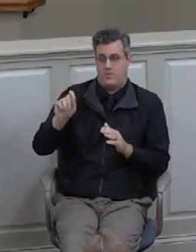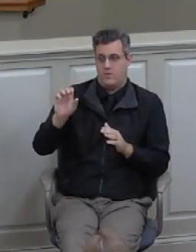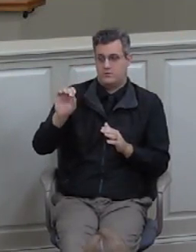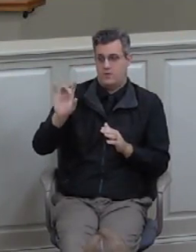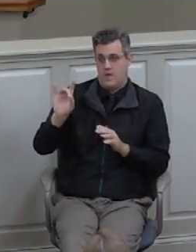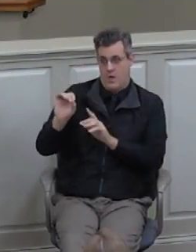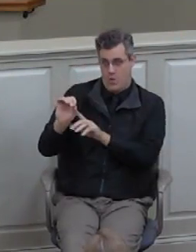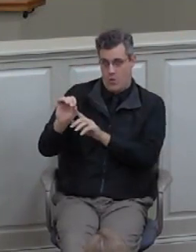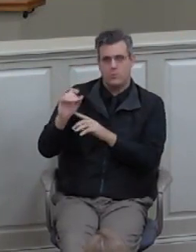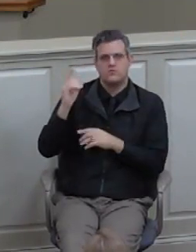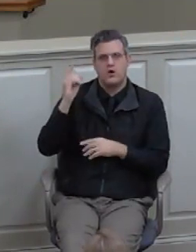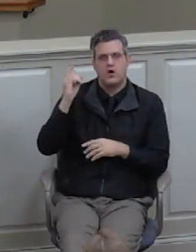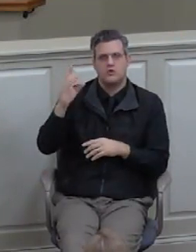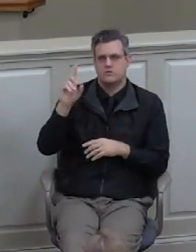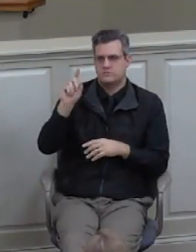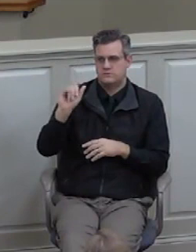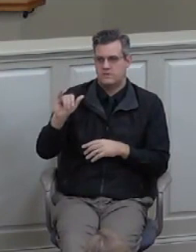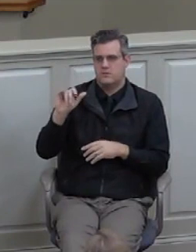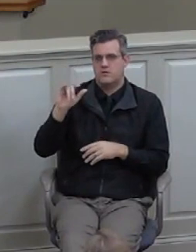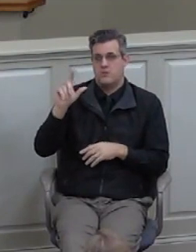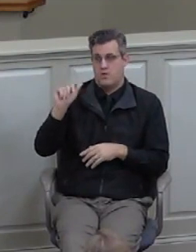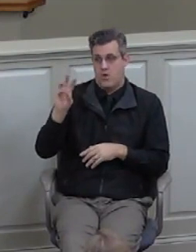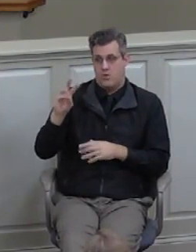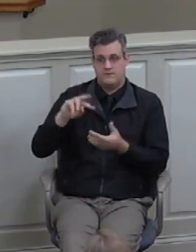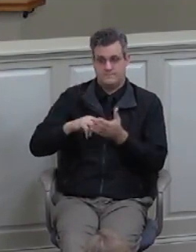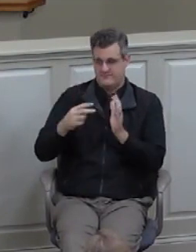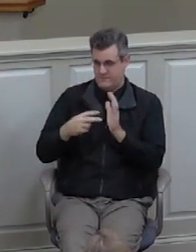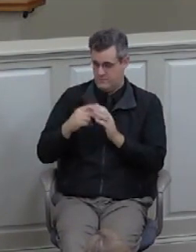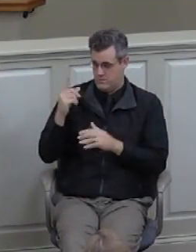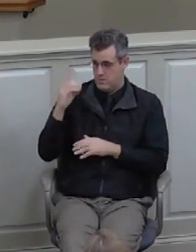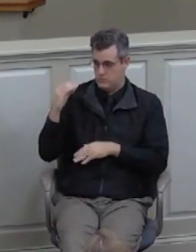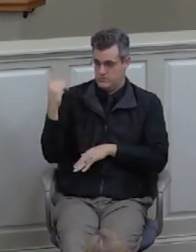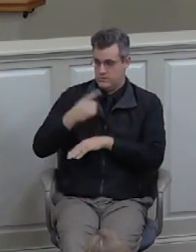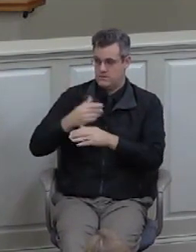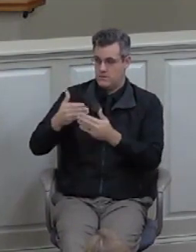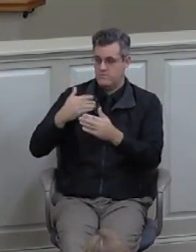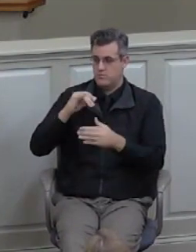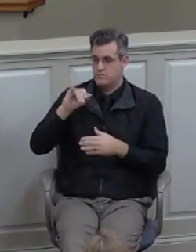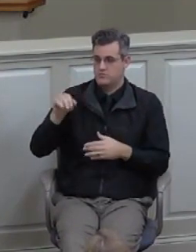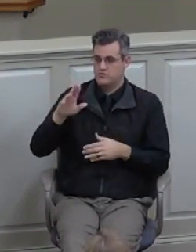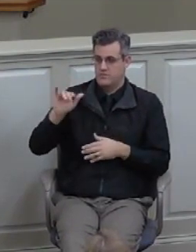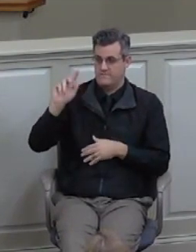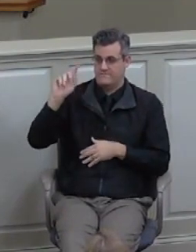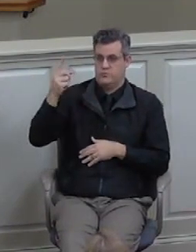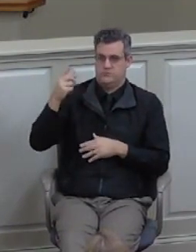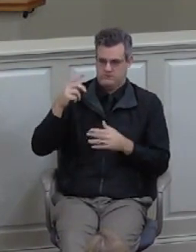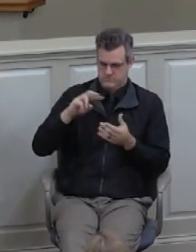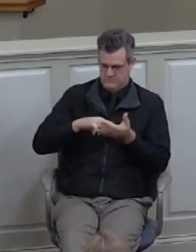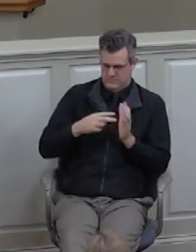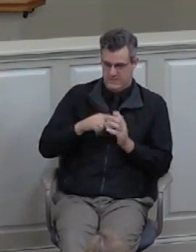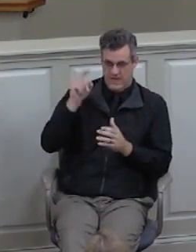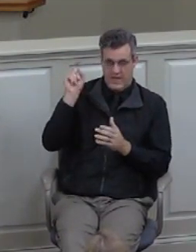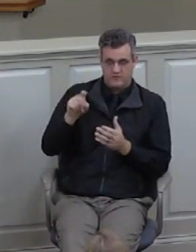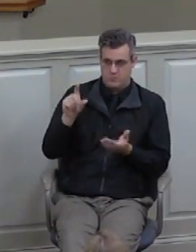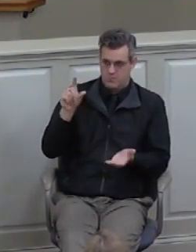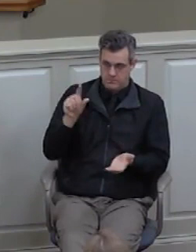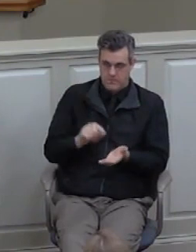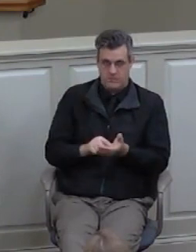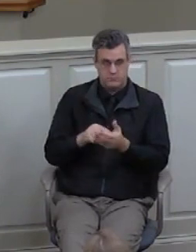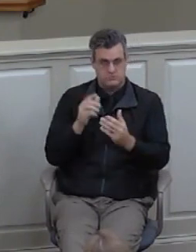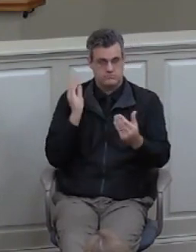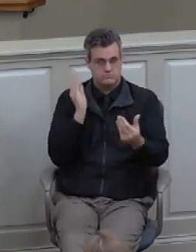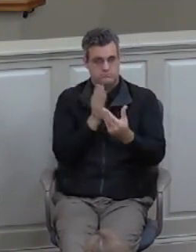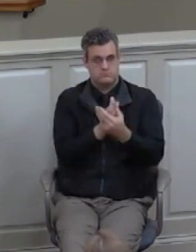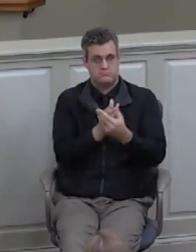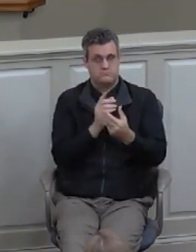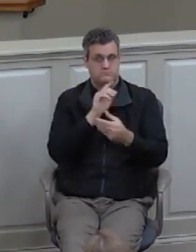91A.080, and it's a 100-day before the July 1st effective date. So we have to actually have this published and on file with